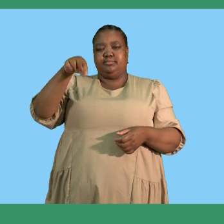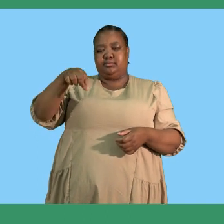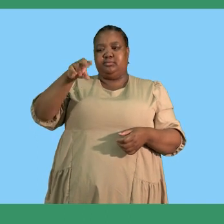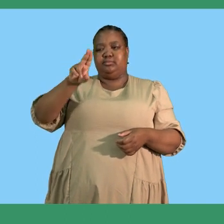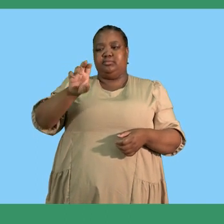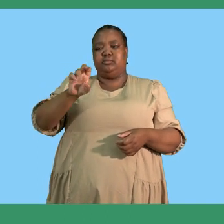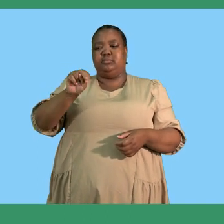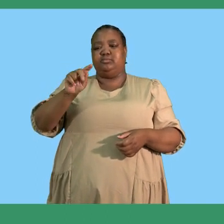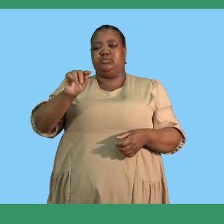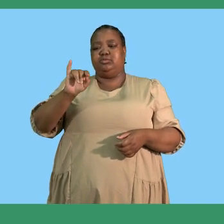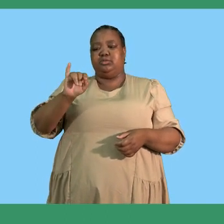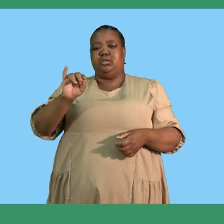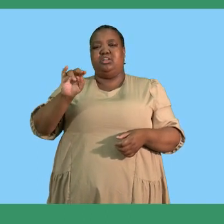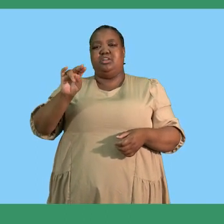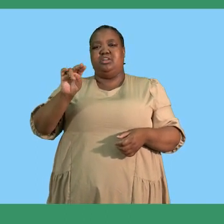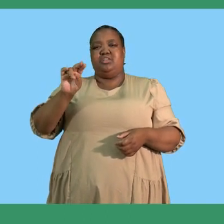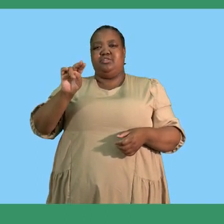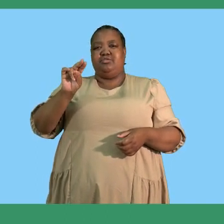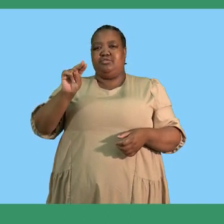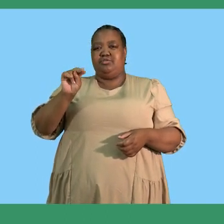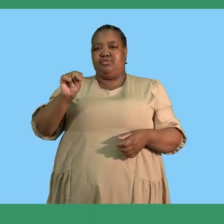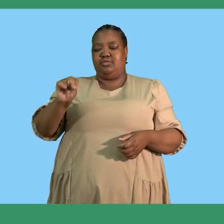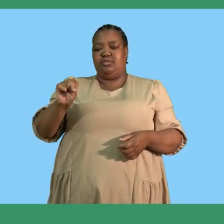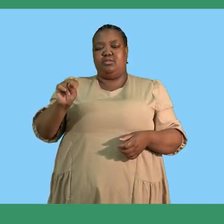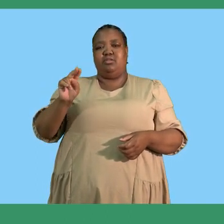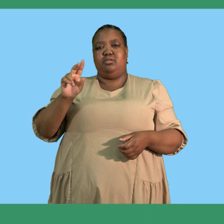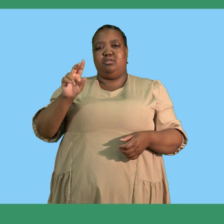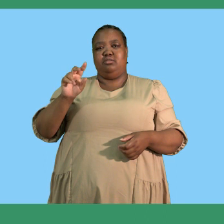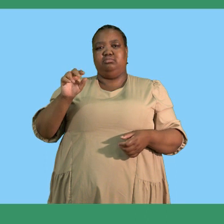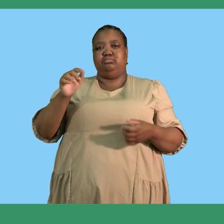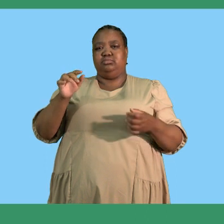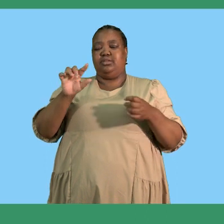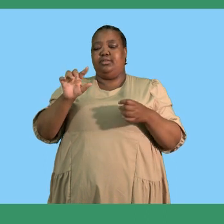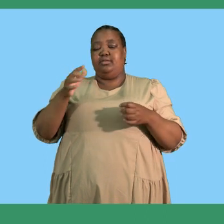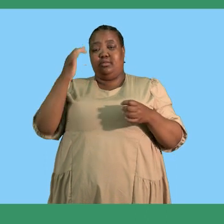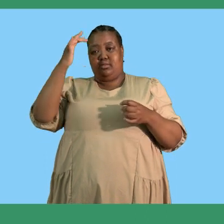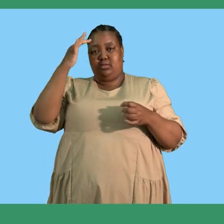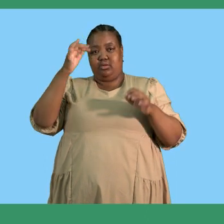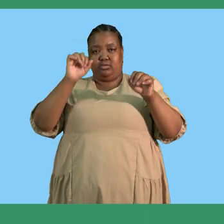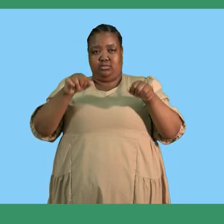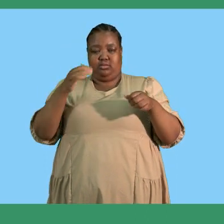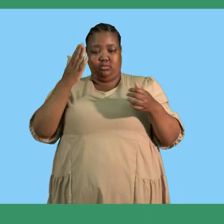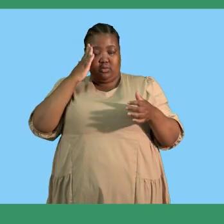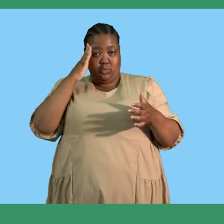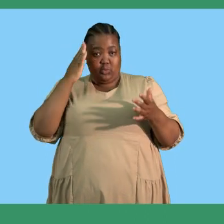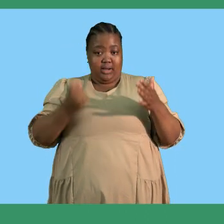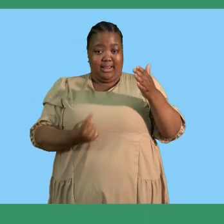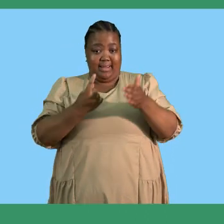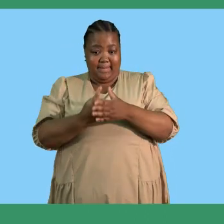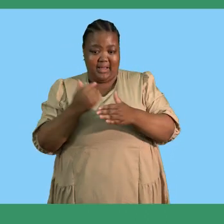this down into a smaller word. When we look at this word, you can remember that, oh, this talks about